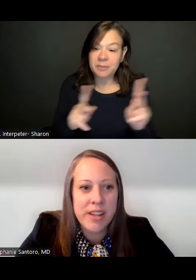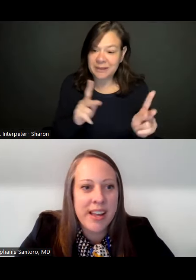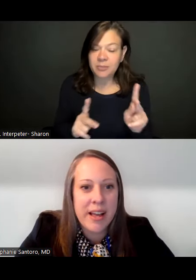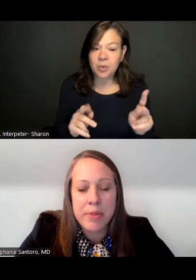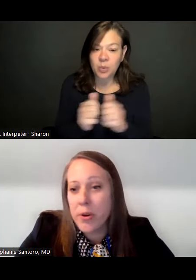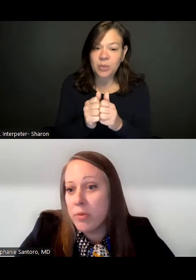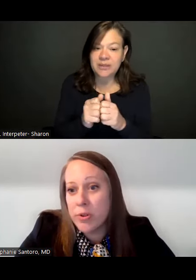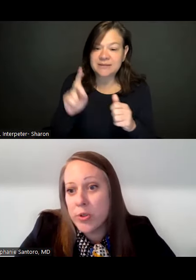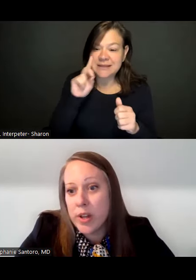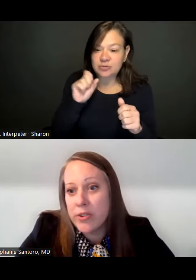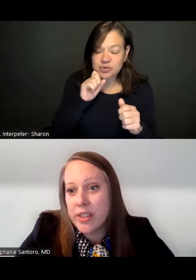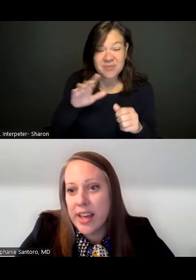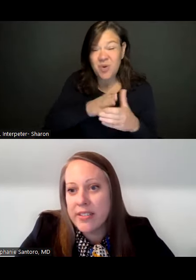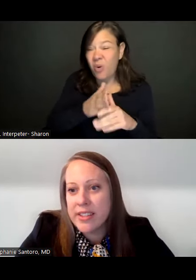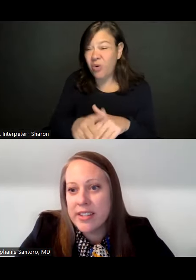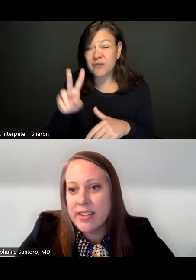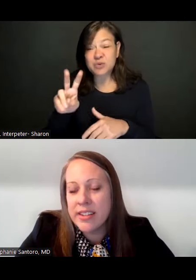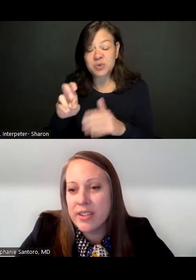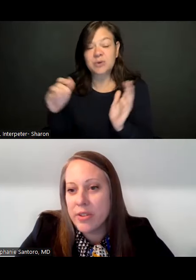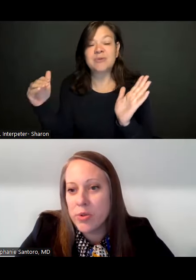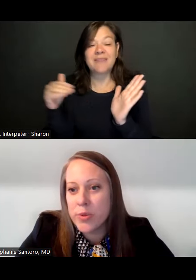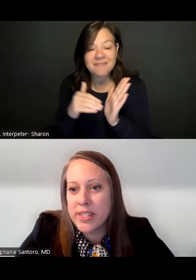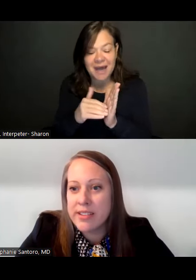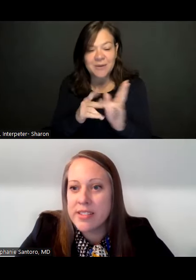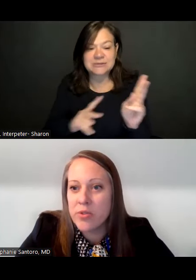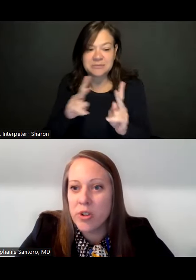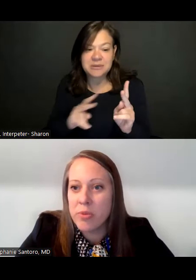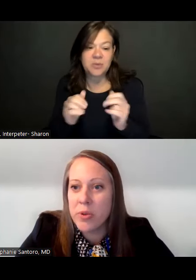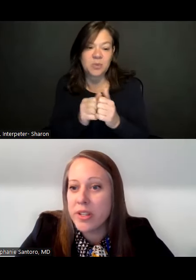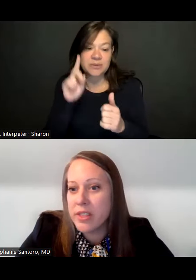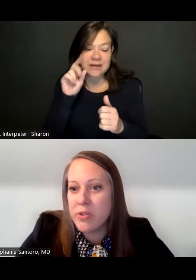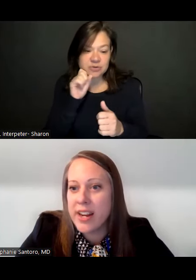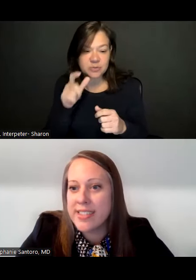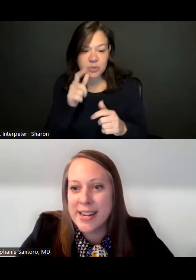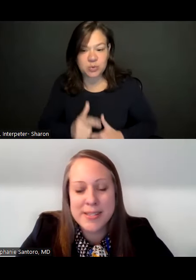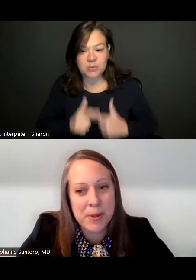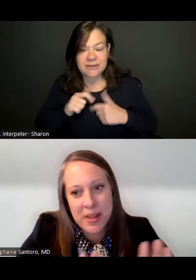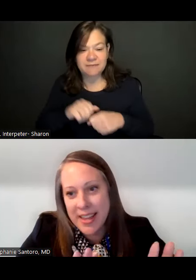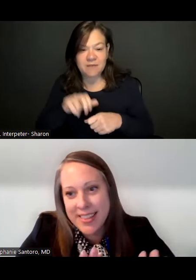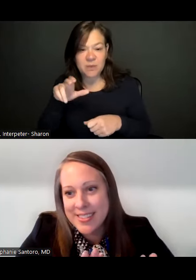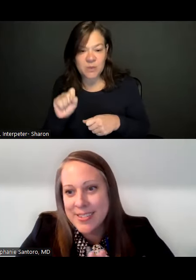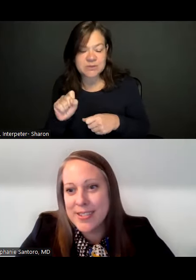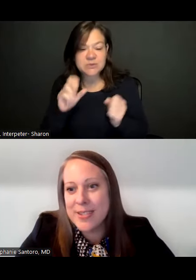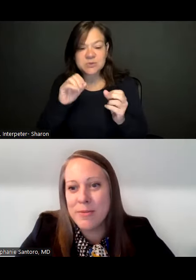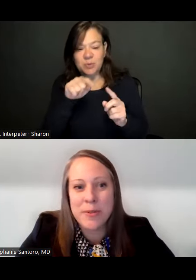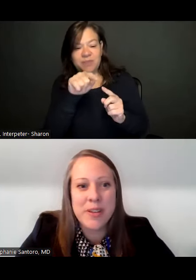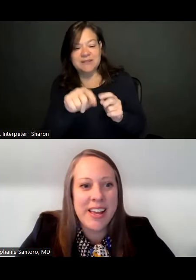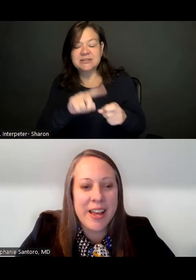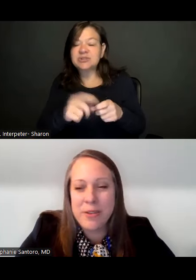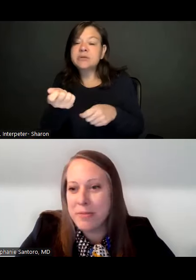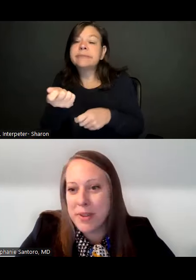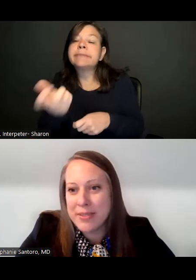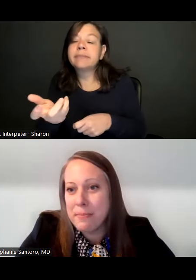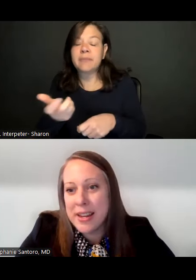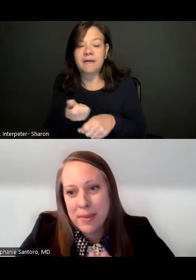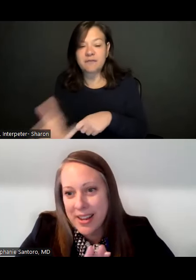syndrome. There are over 200,000 individuals with Down syndrome who live in the United States. So this is just a few. I